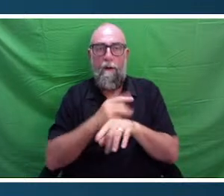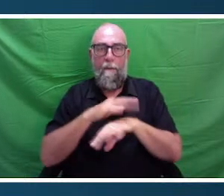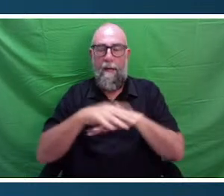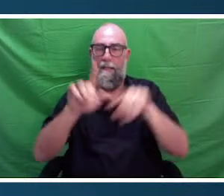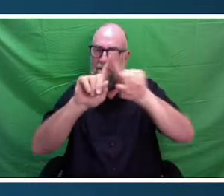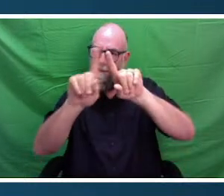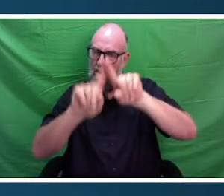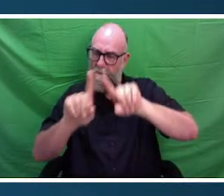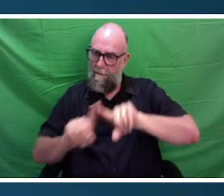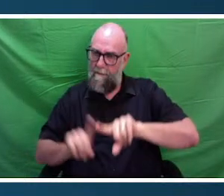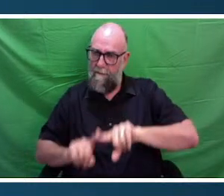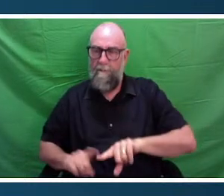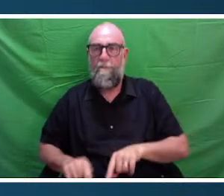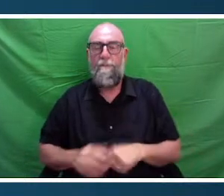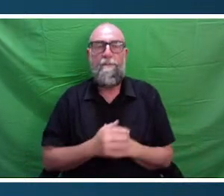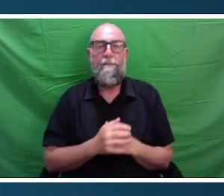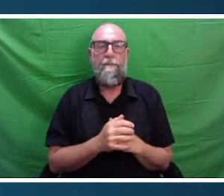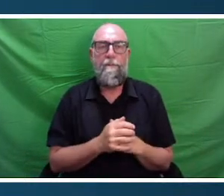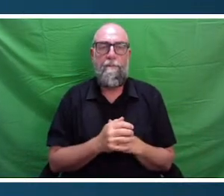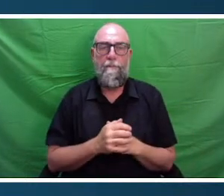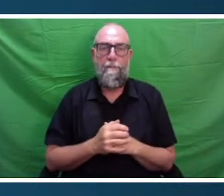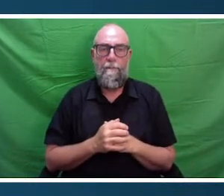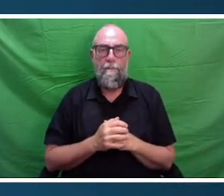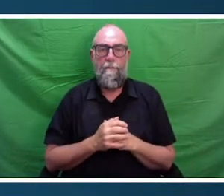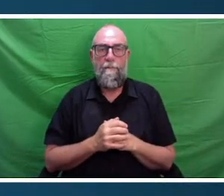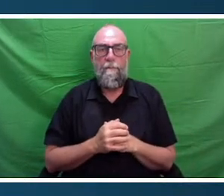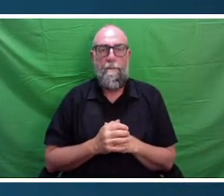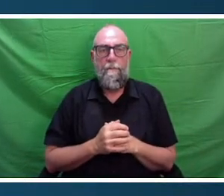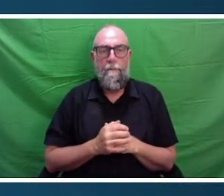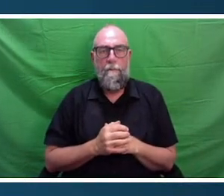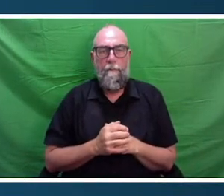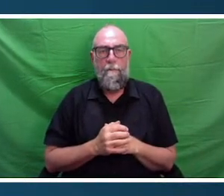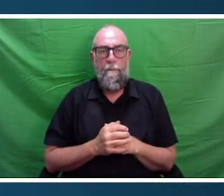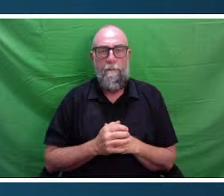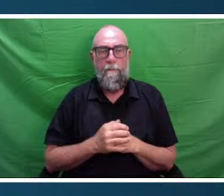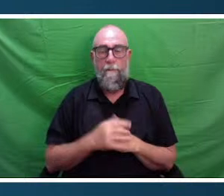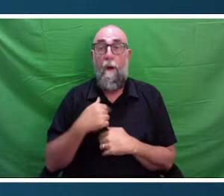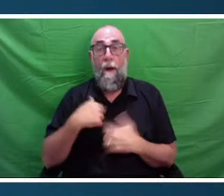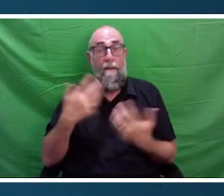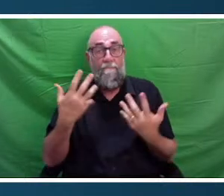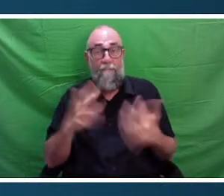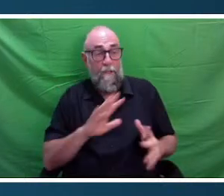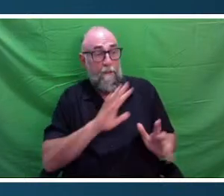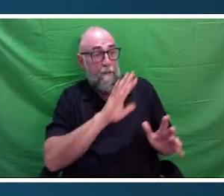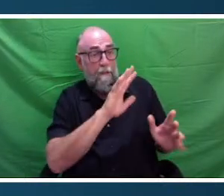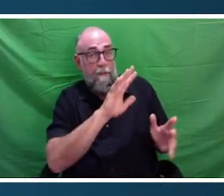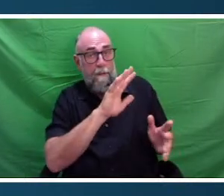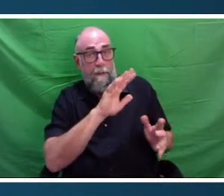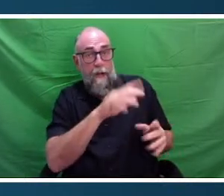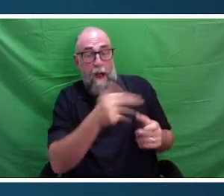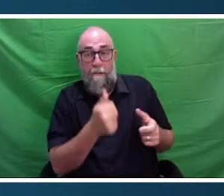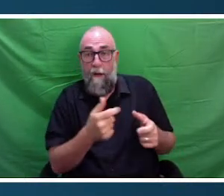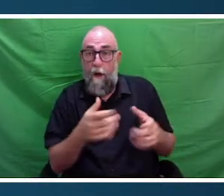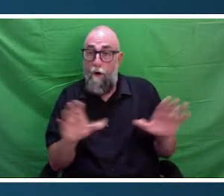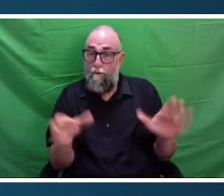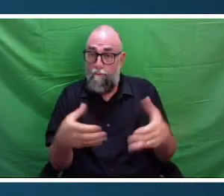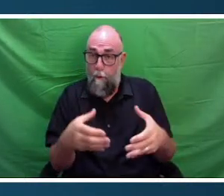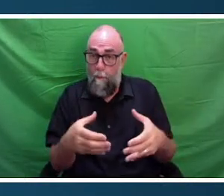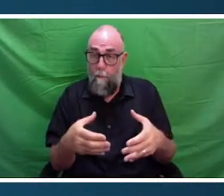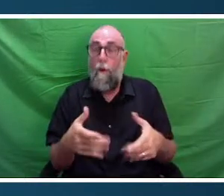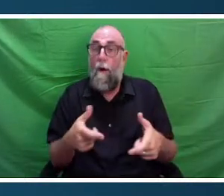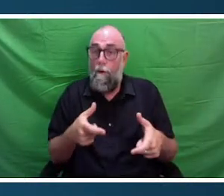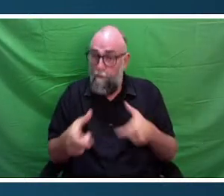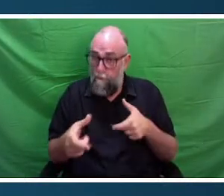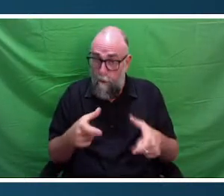and analytical community once we put it out there. We have collected a control group, which allows us to speak to some extent to impacts by being